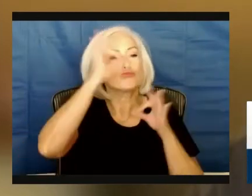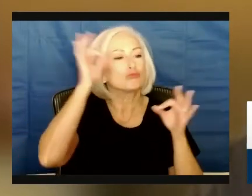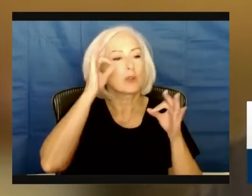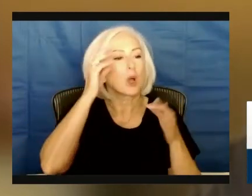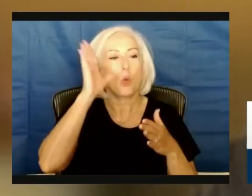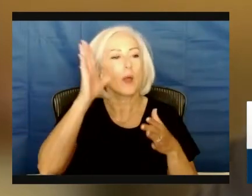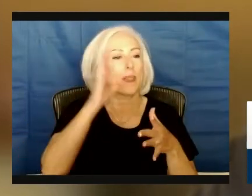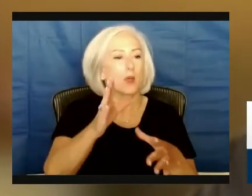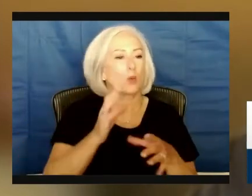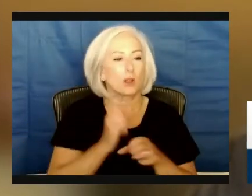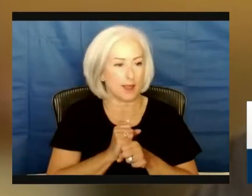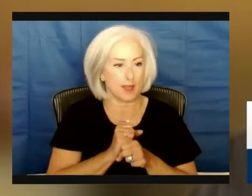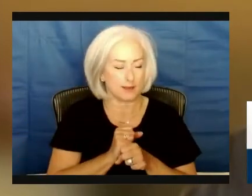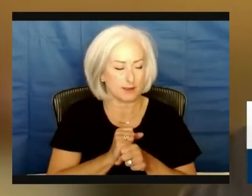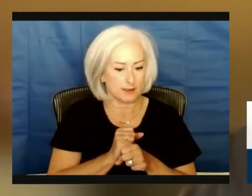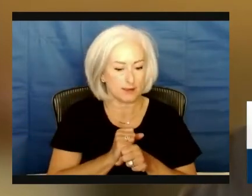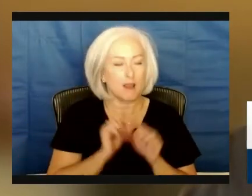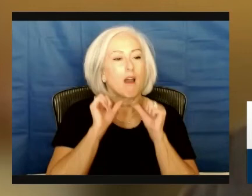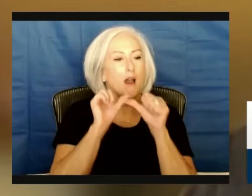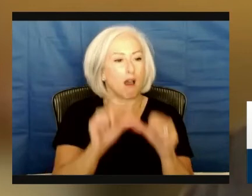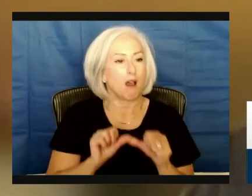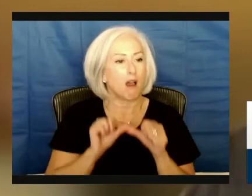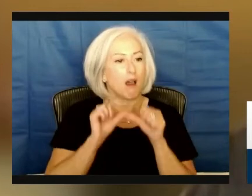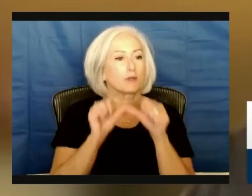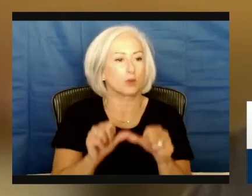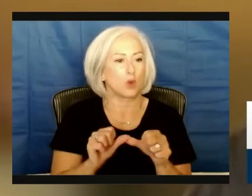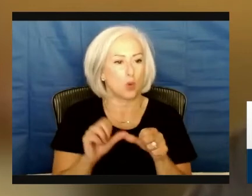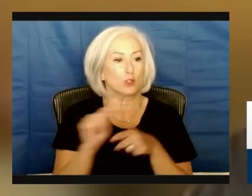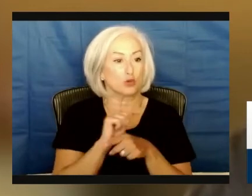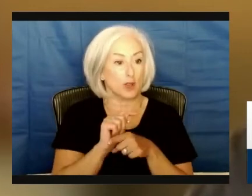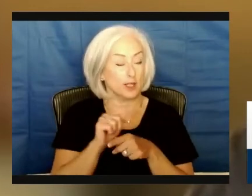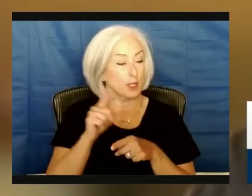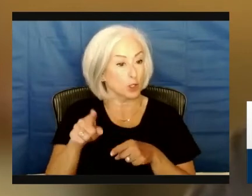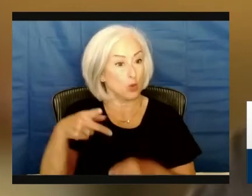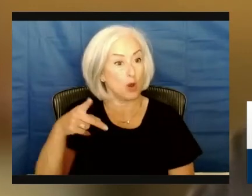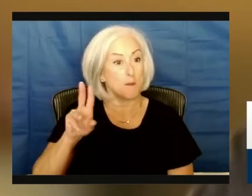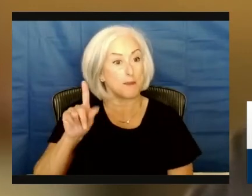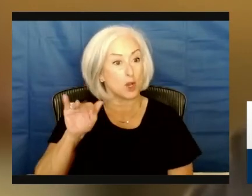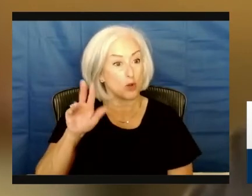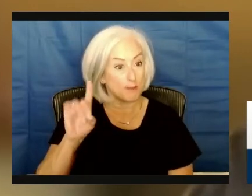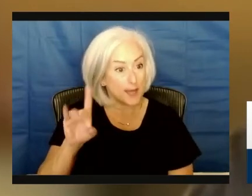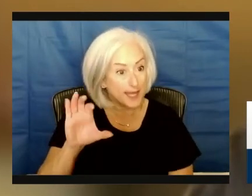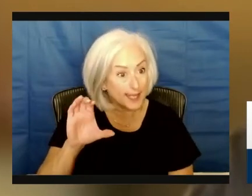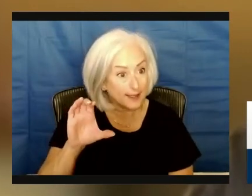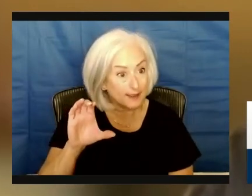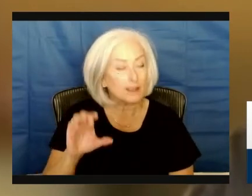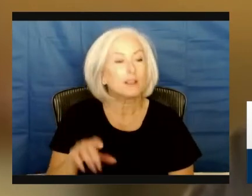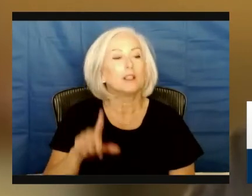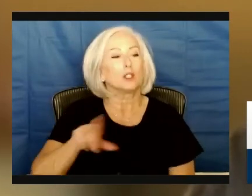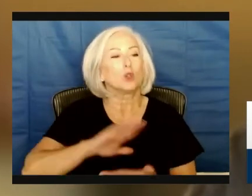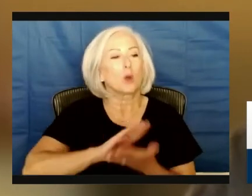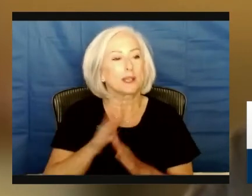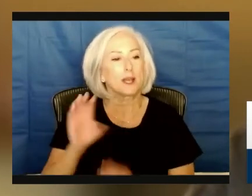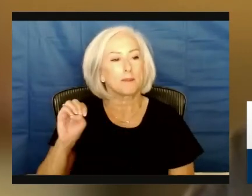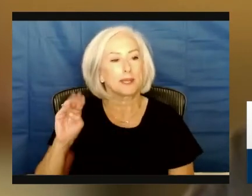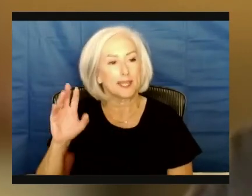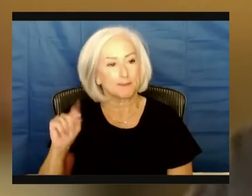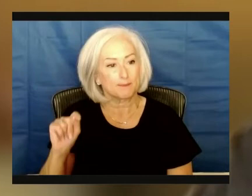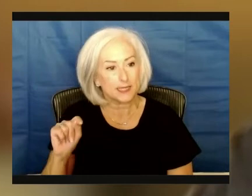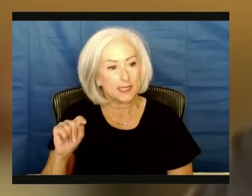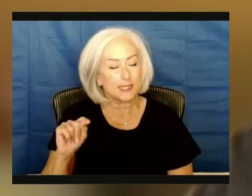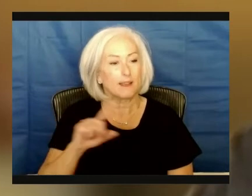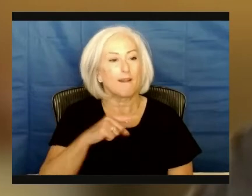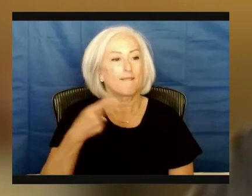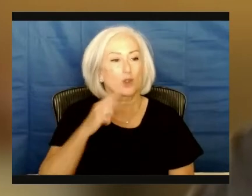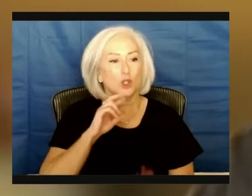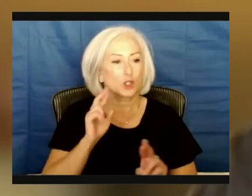And so ongoing training, when you become a paramedic, you become an EMT or even a first responder, your training's not over then. We go